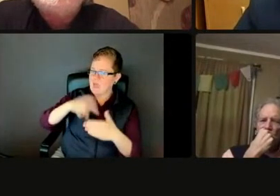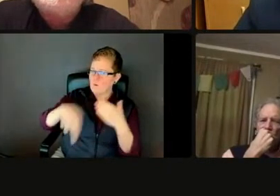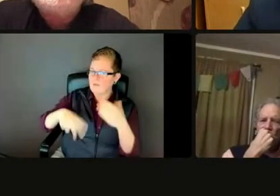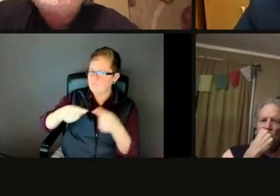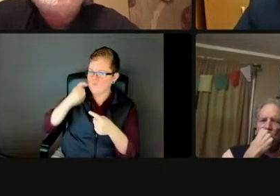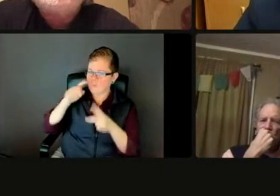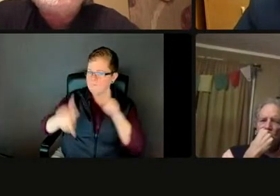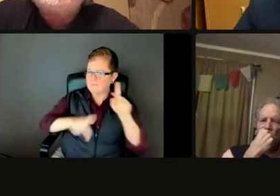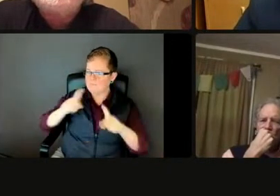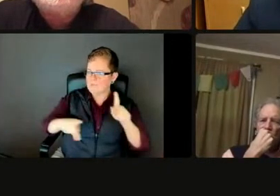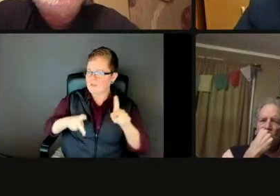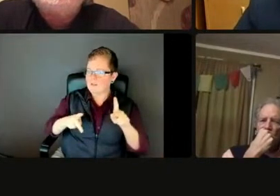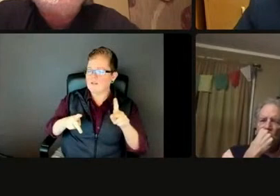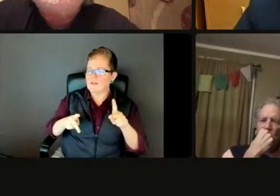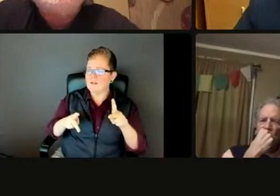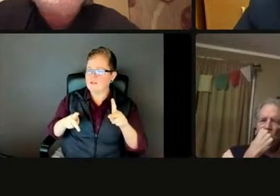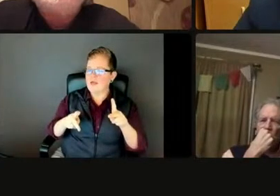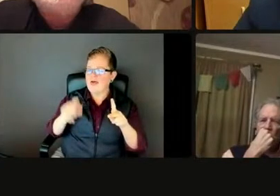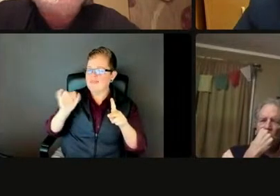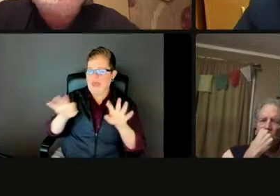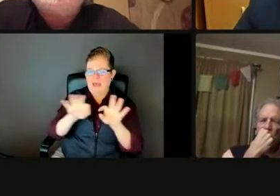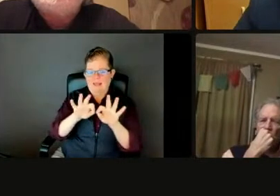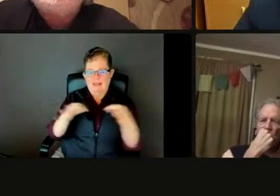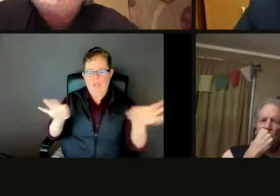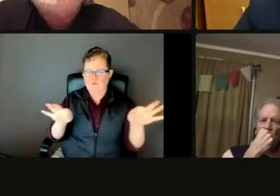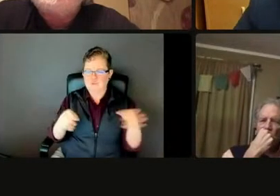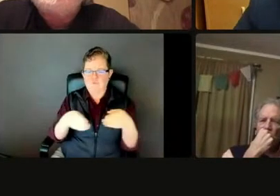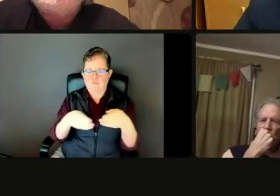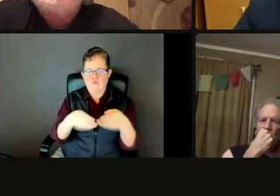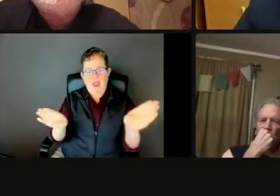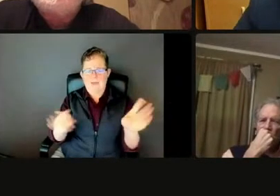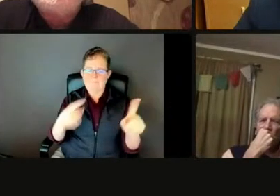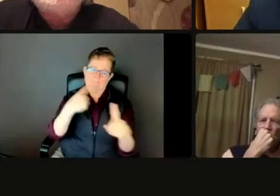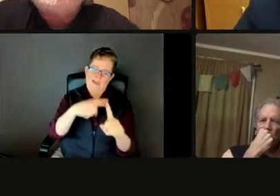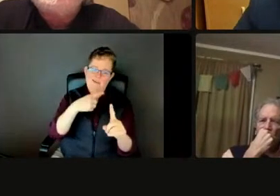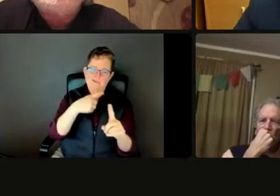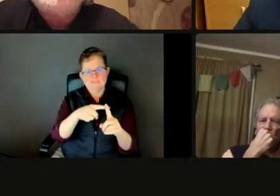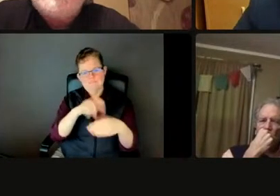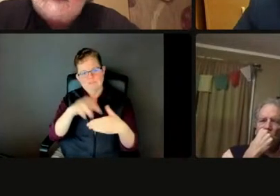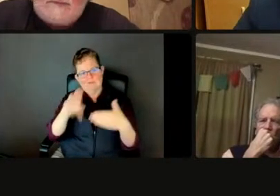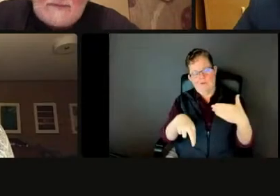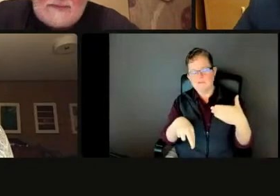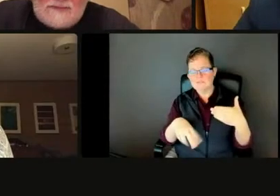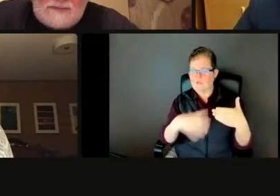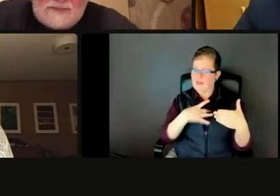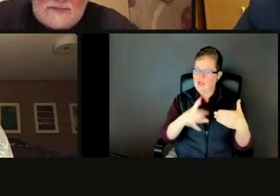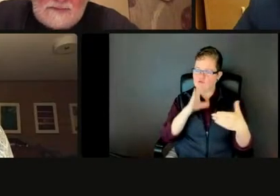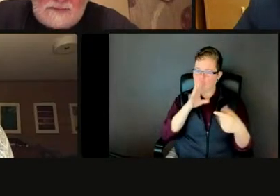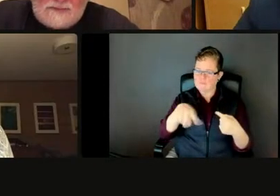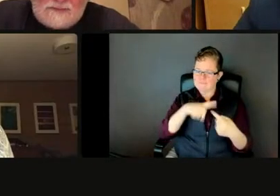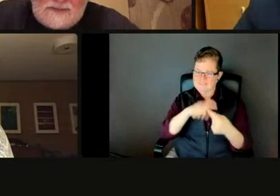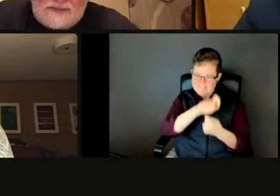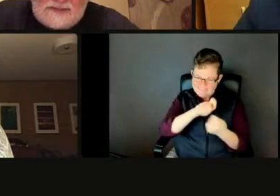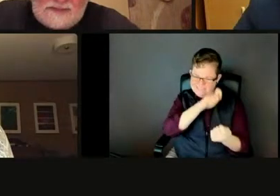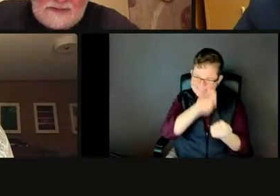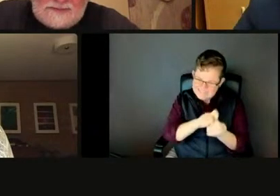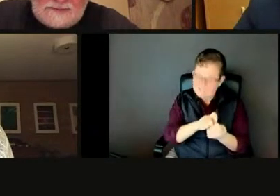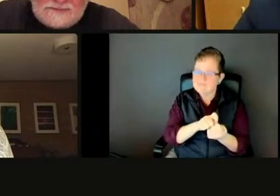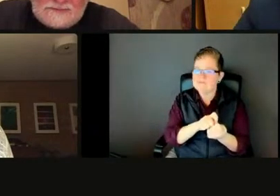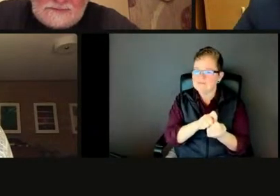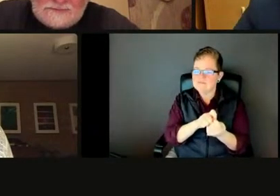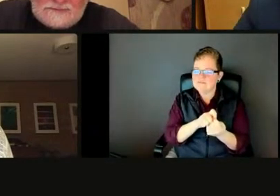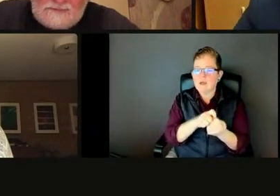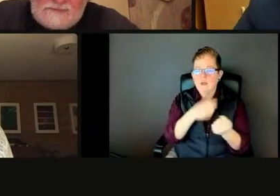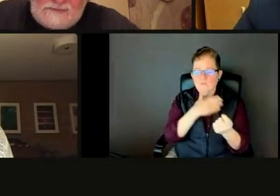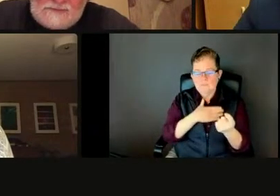folks, that language is really broad. And so I would love to start the conversation about, and